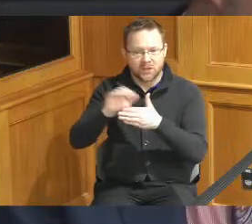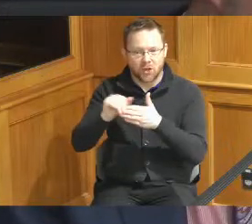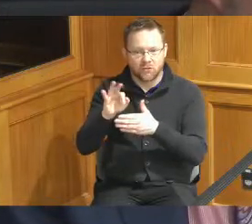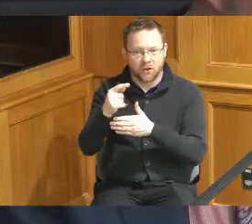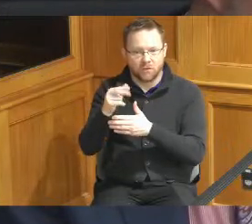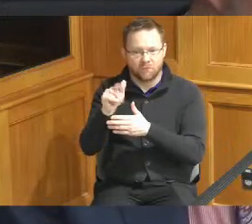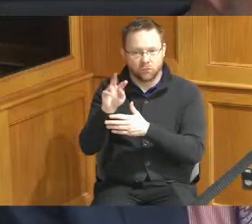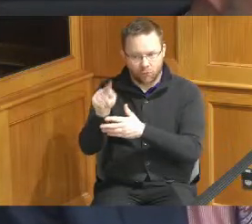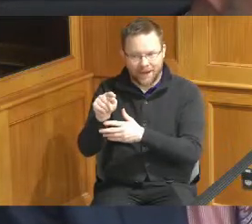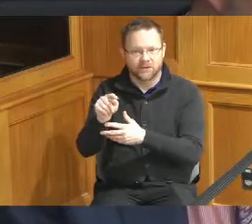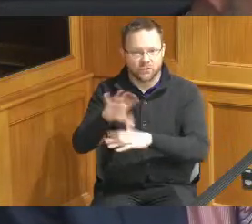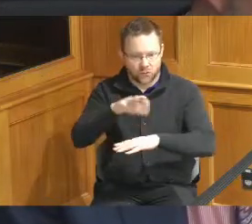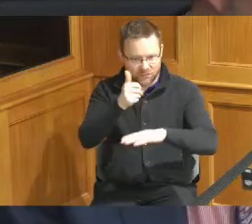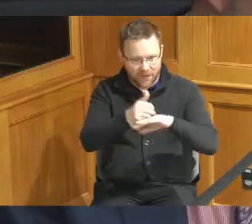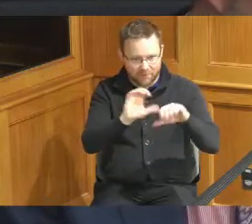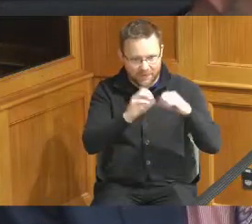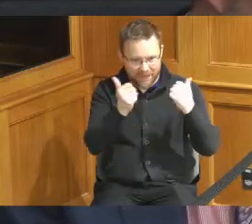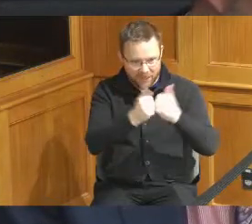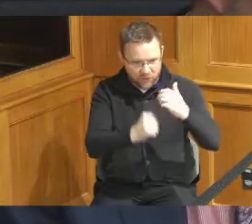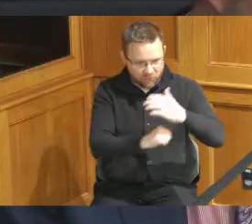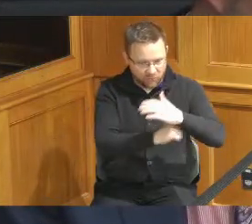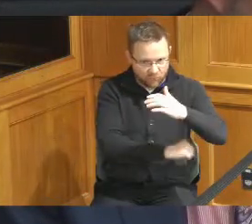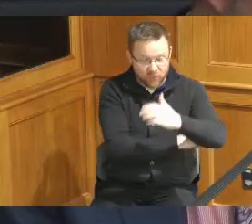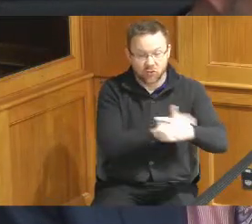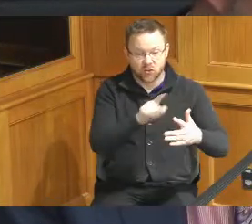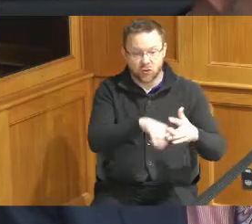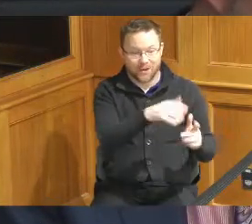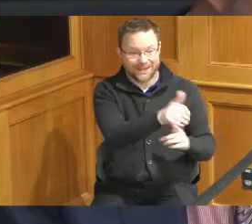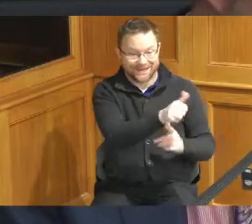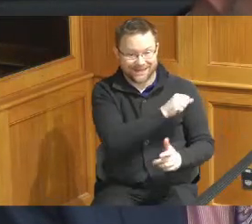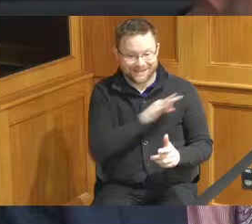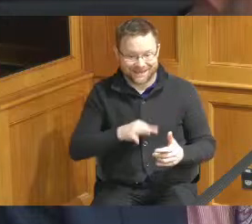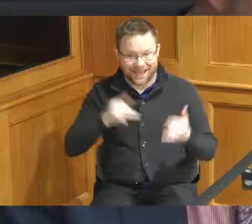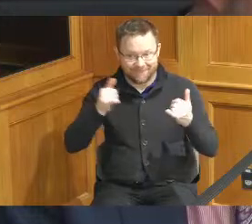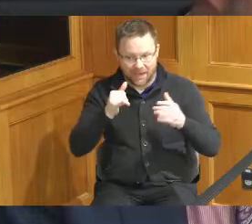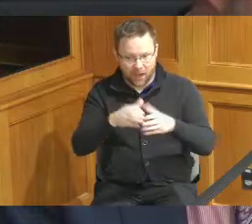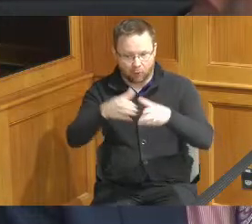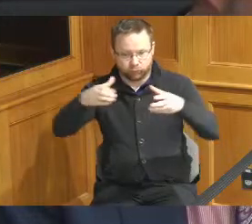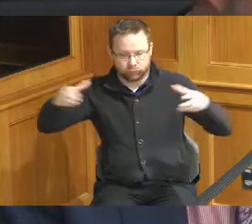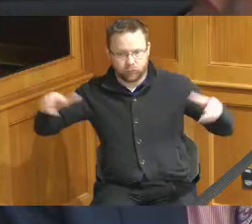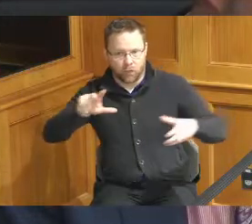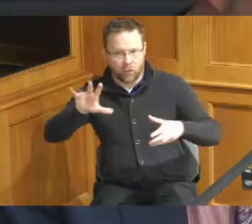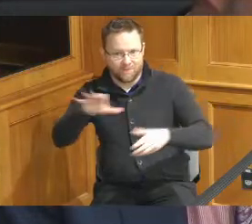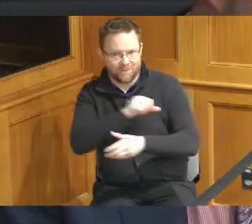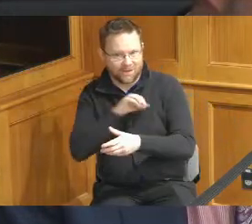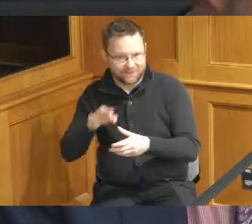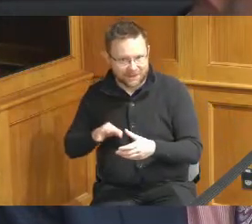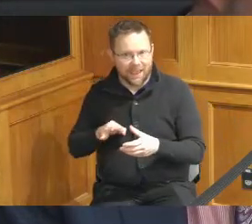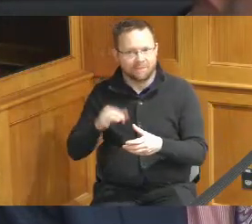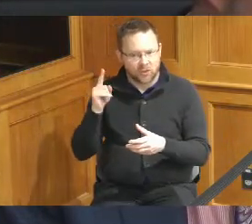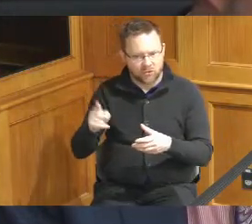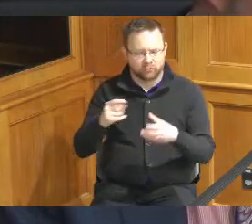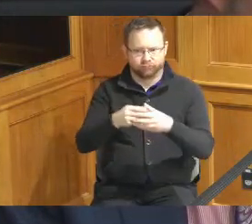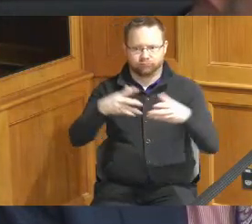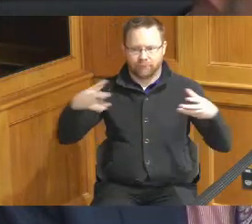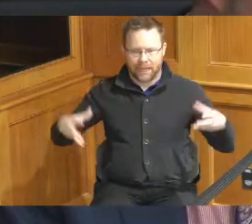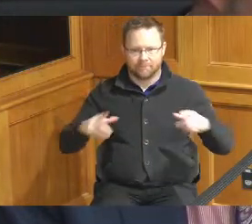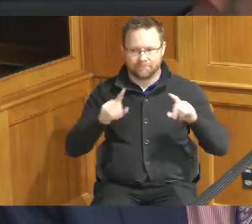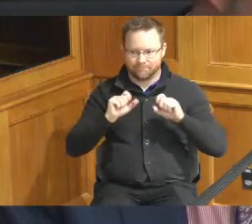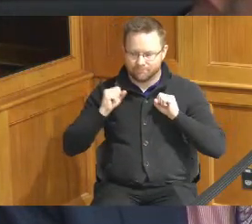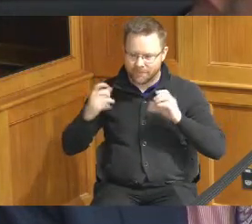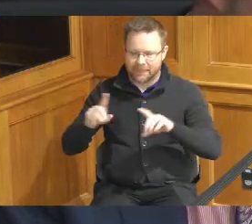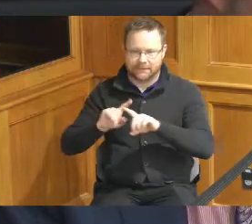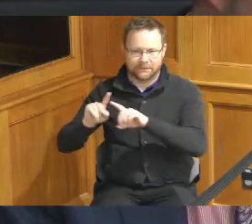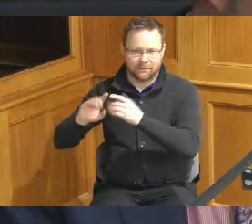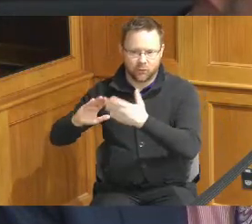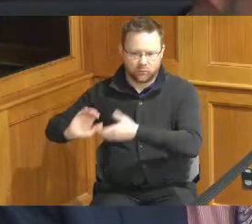staff infrastructure from 10 to 35 staff members. This met her goal to expand community partnerships and its mission to address